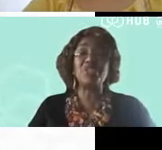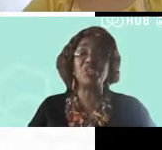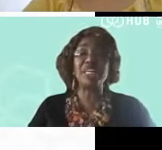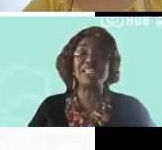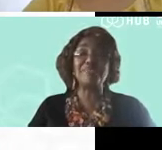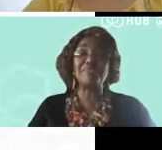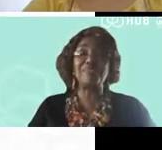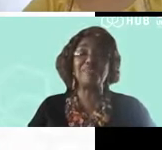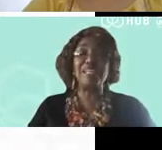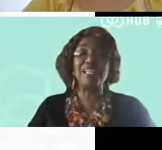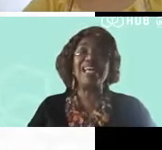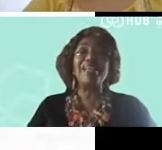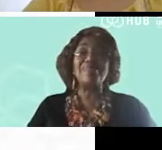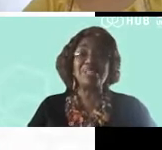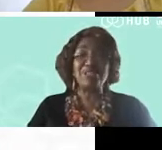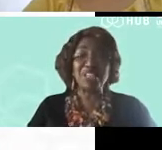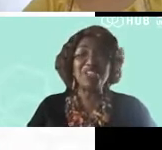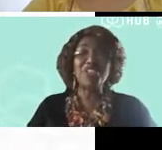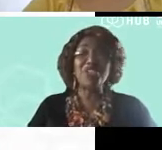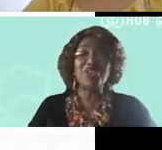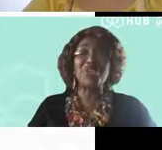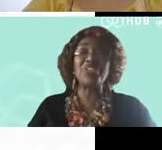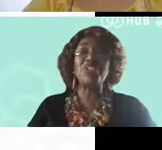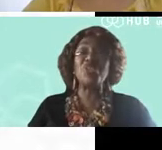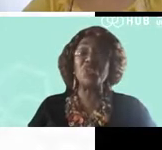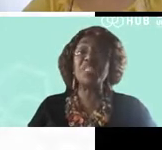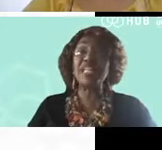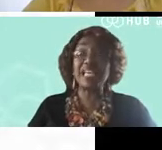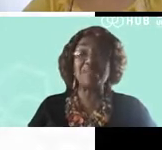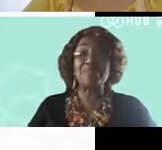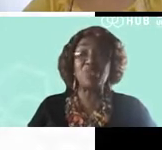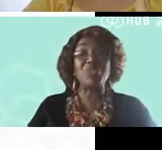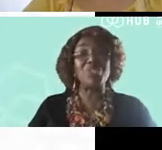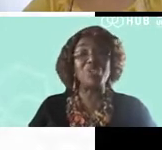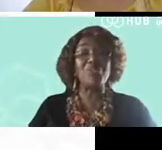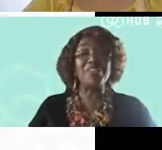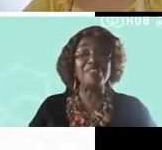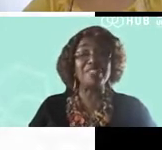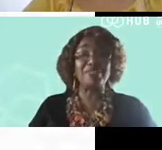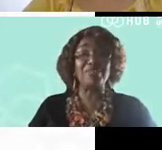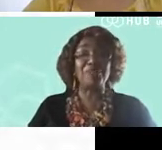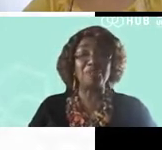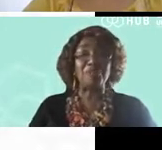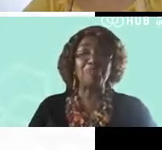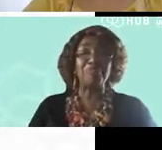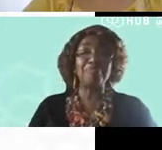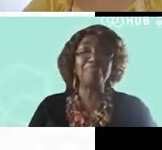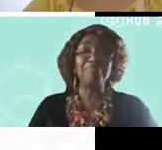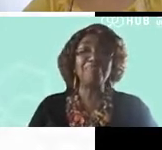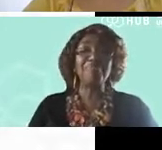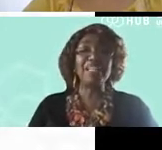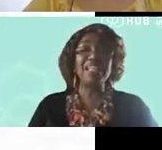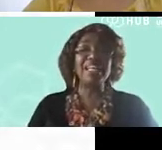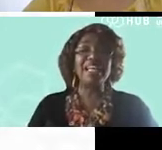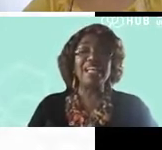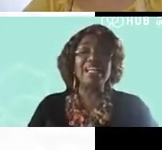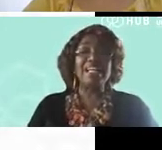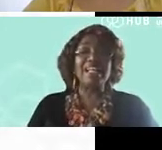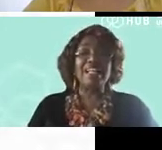to join. Be reassured that your names will not be visible.